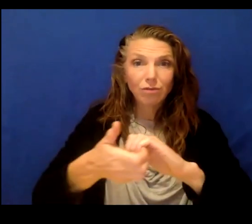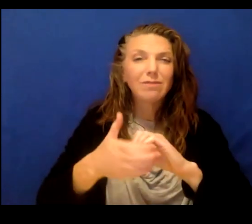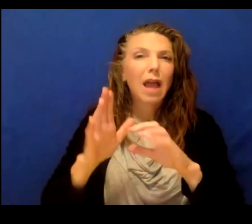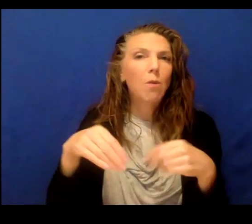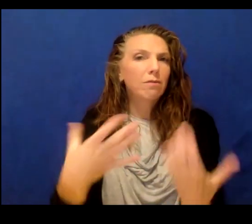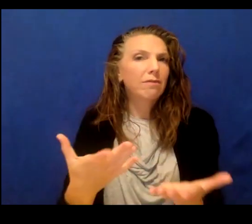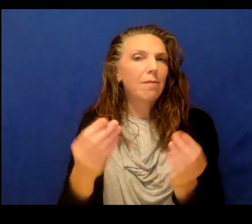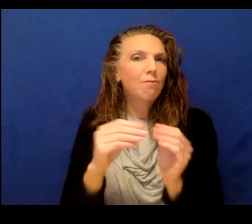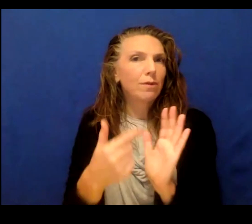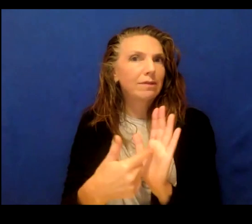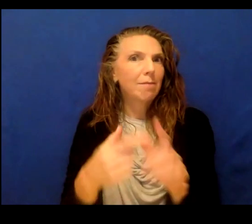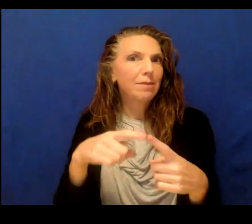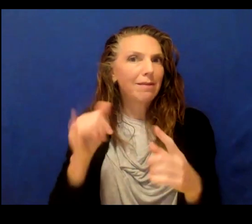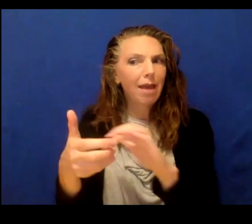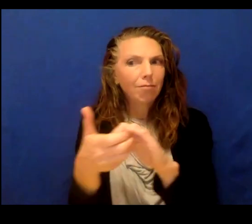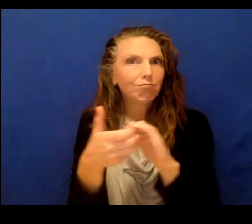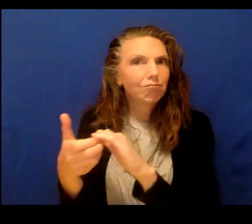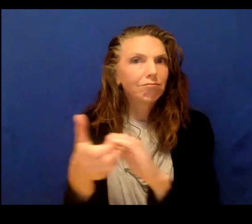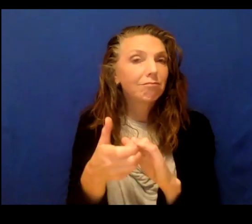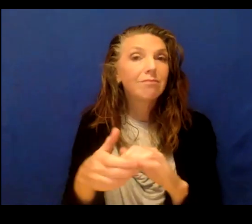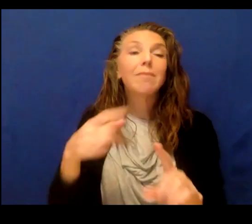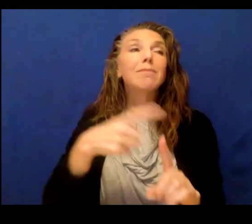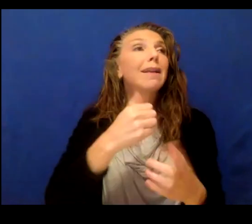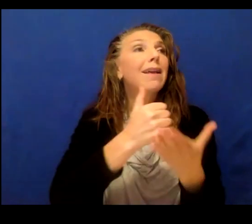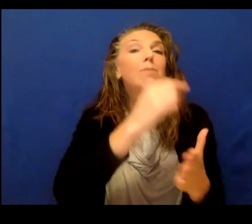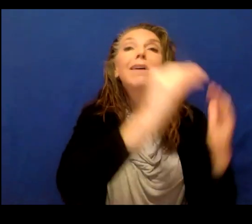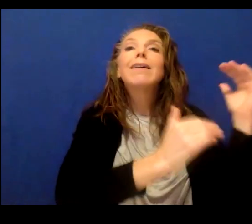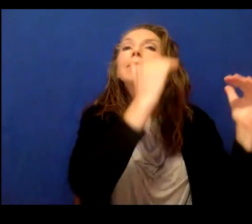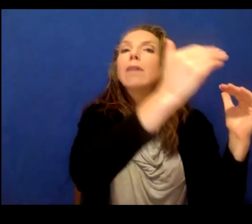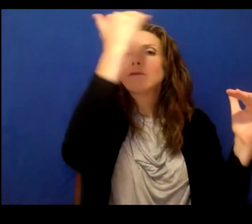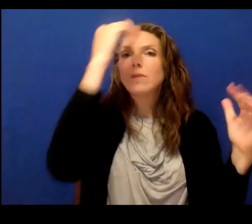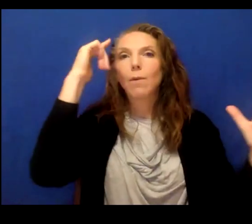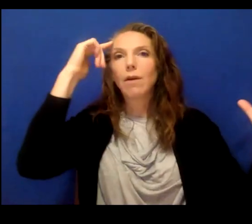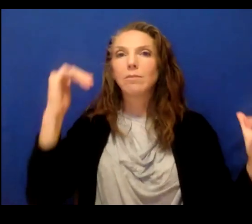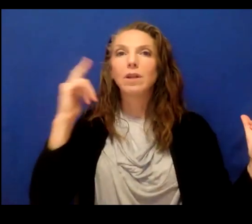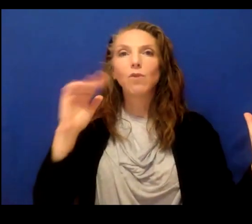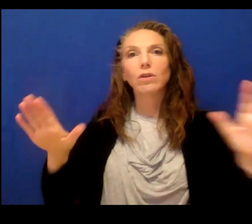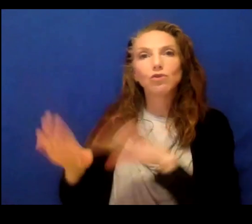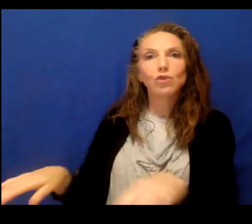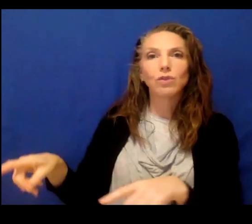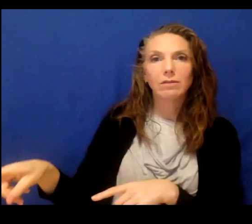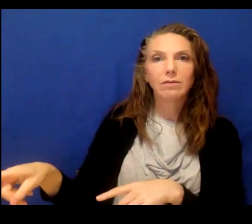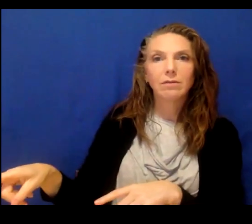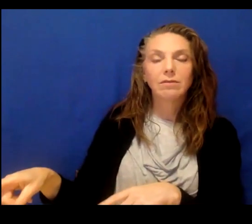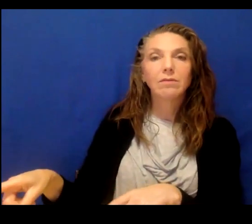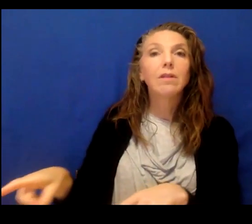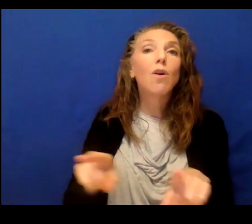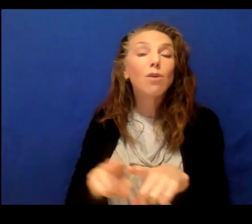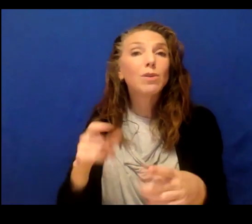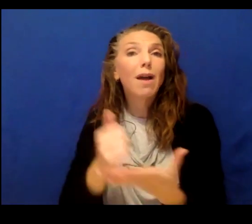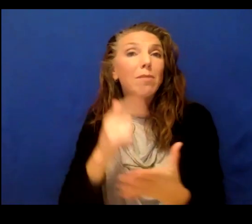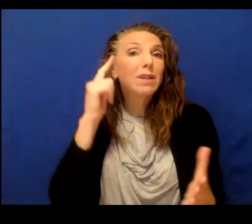that in a little bit, but it really helps adults know what the expectations are for children and also for